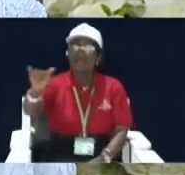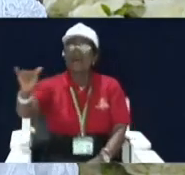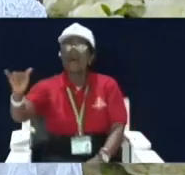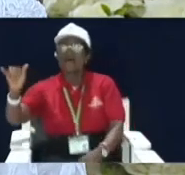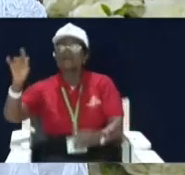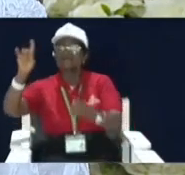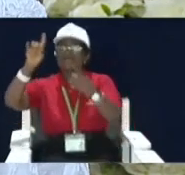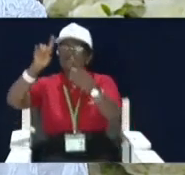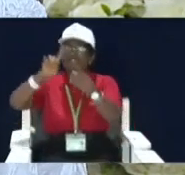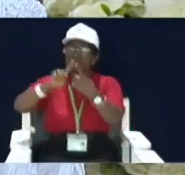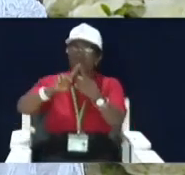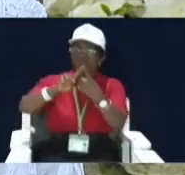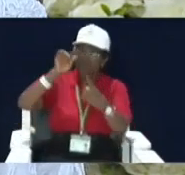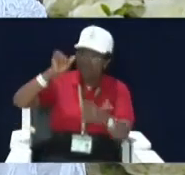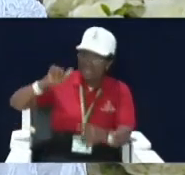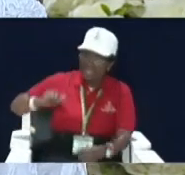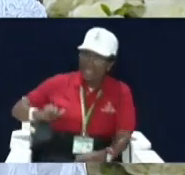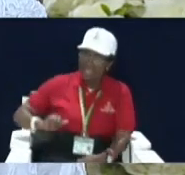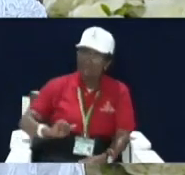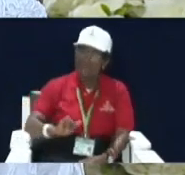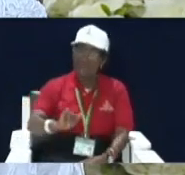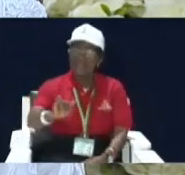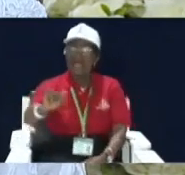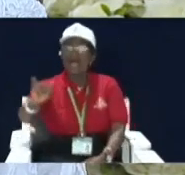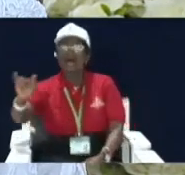everlasting, everlasting to